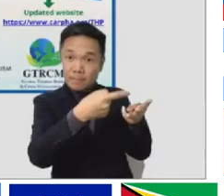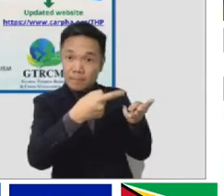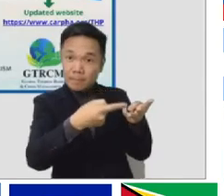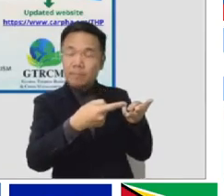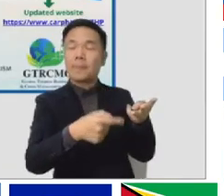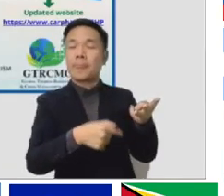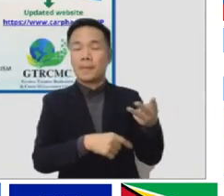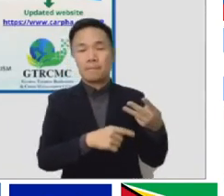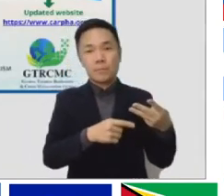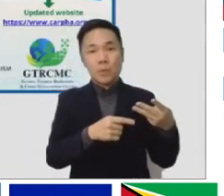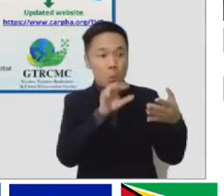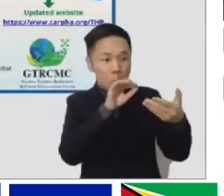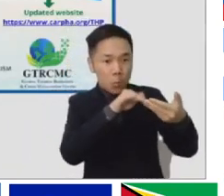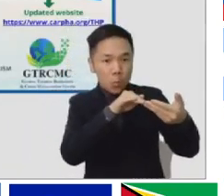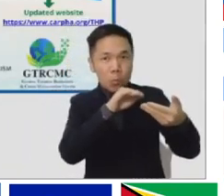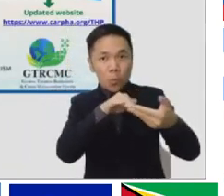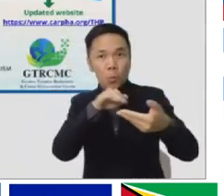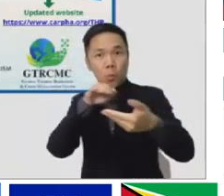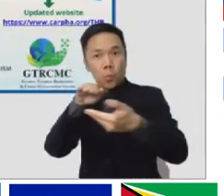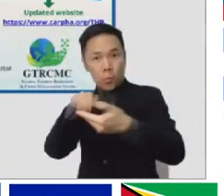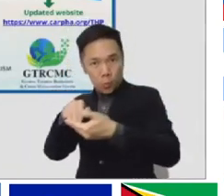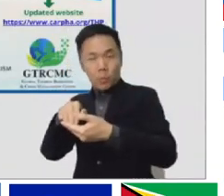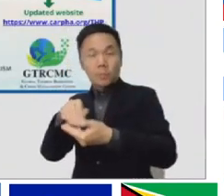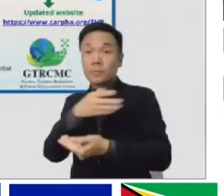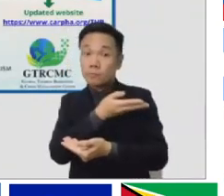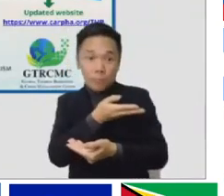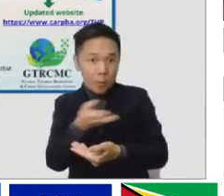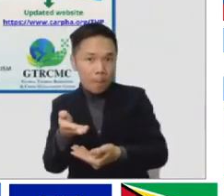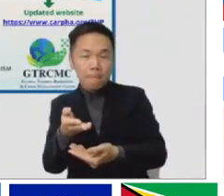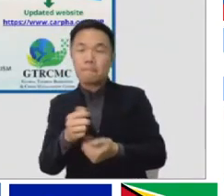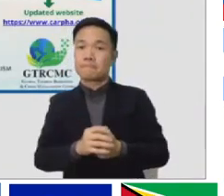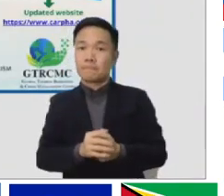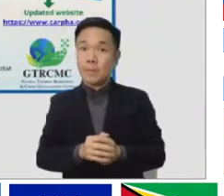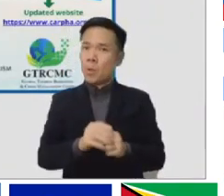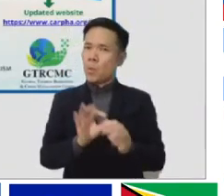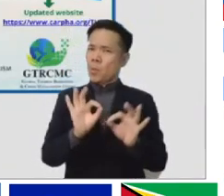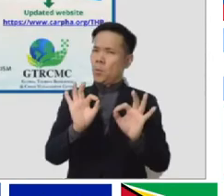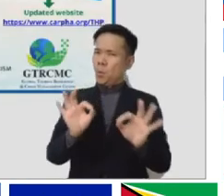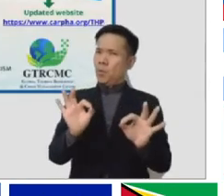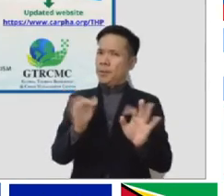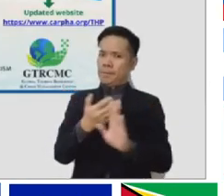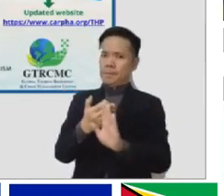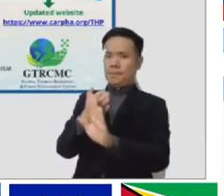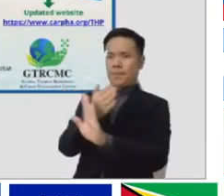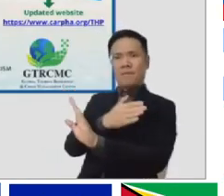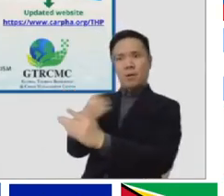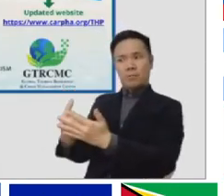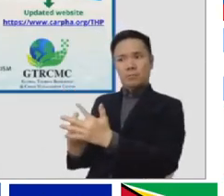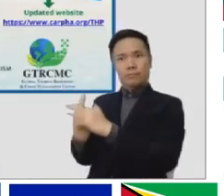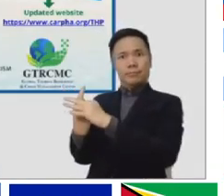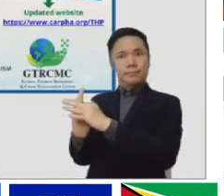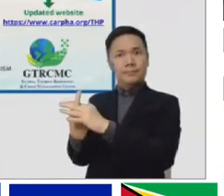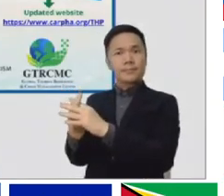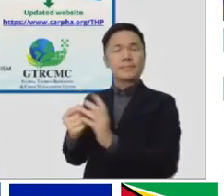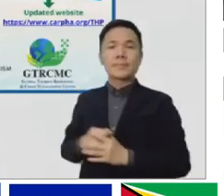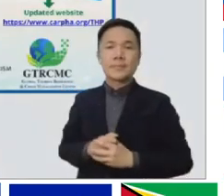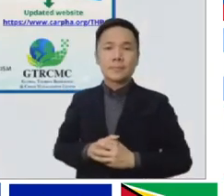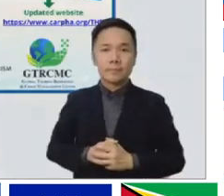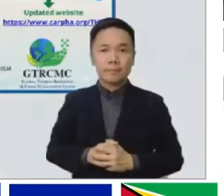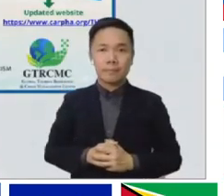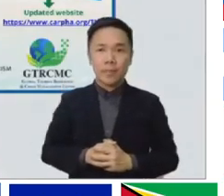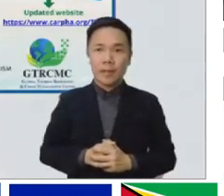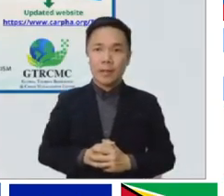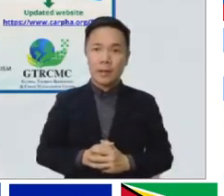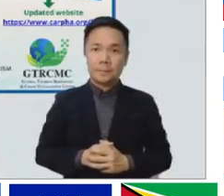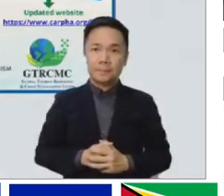they were all ready for the different issues. But we also ensured that we had a strengthened